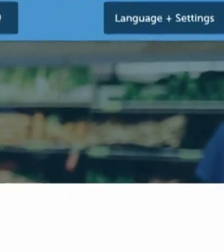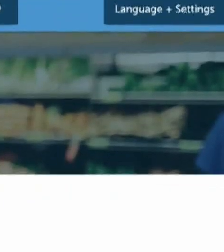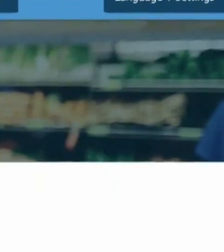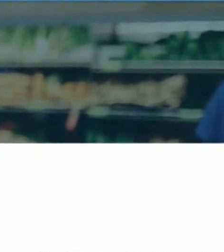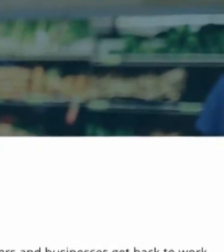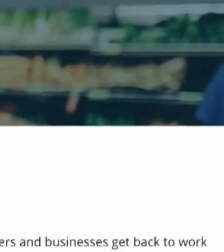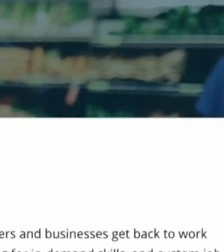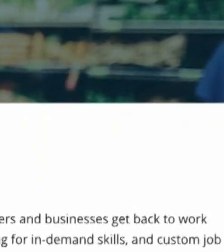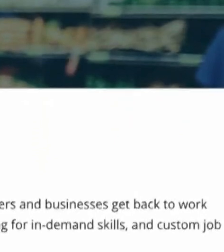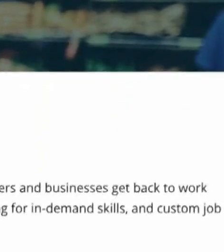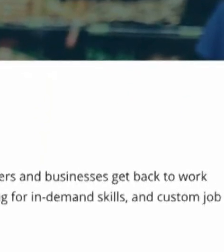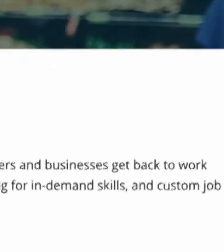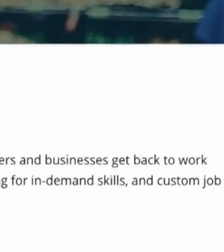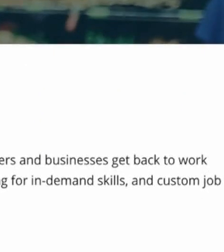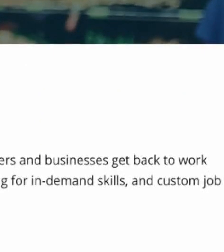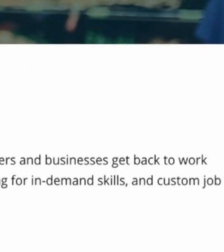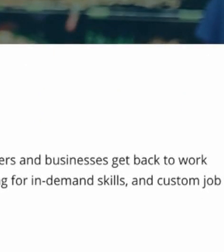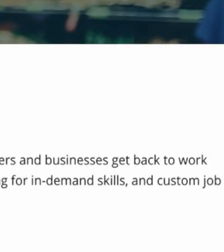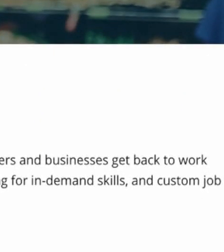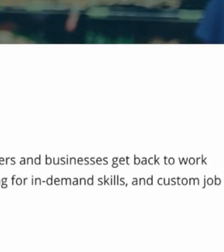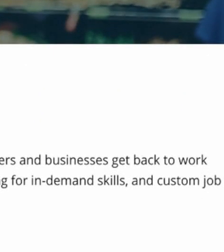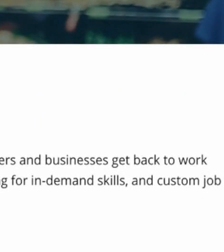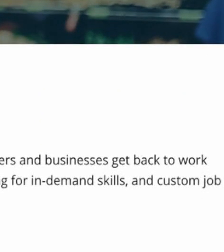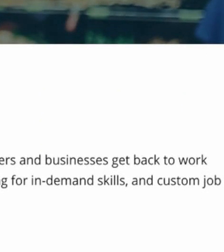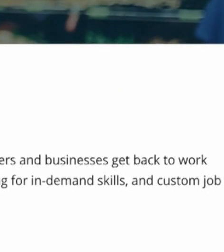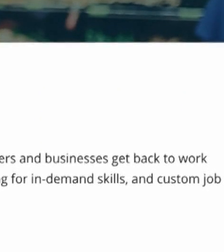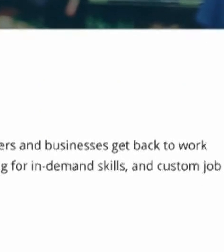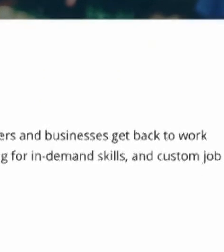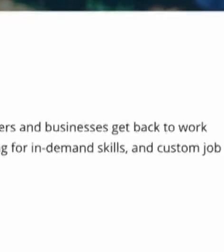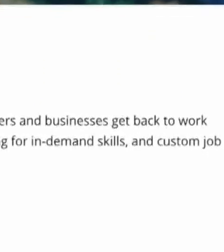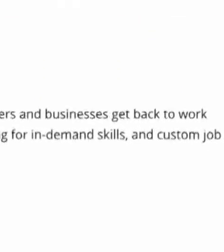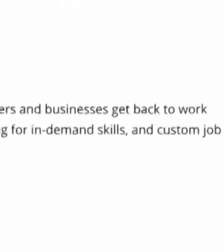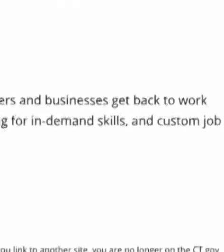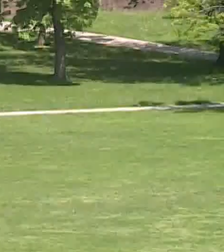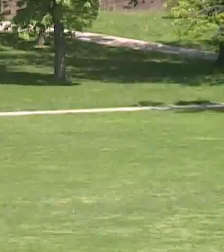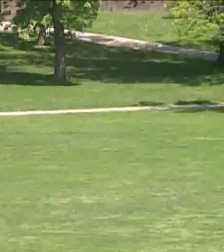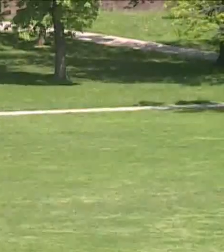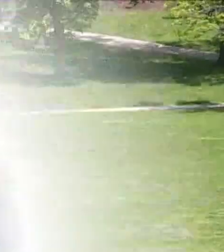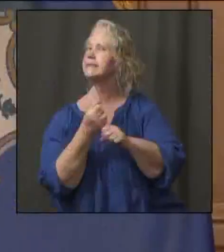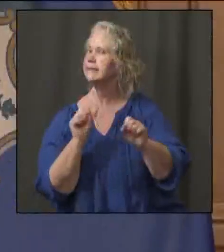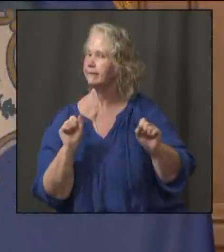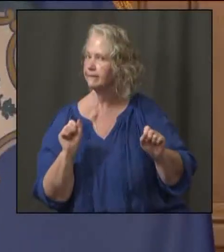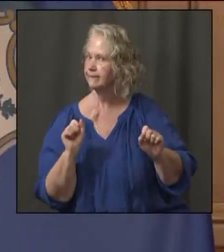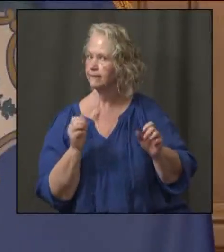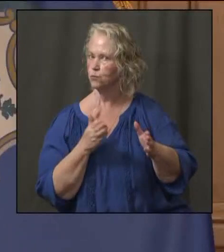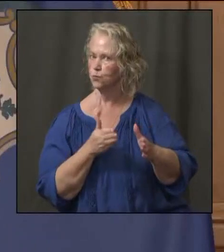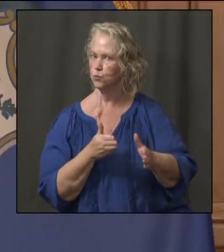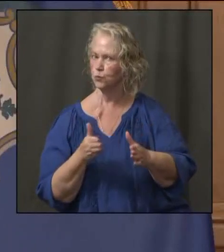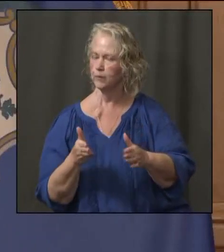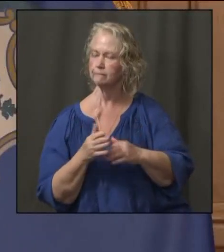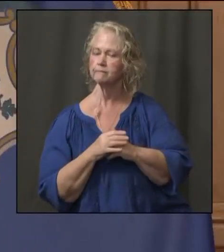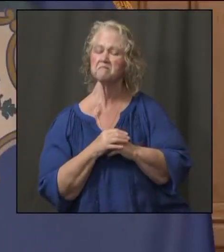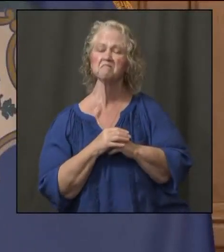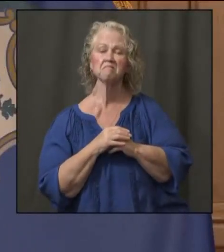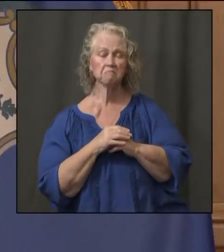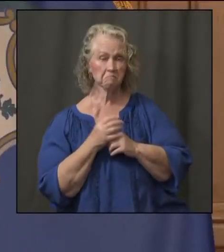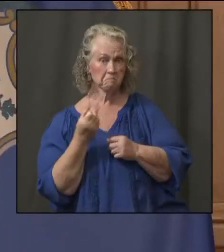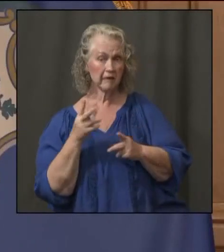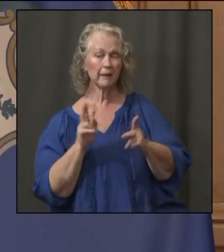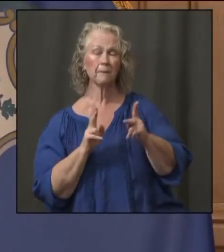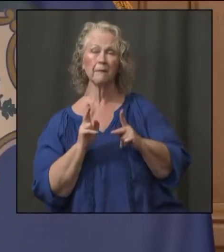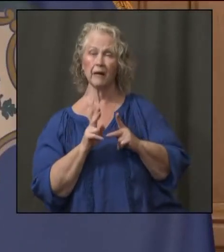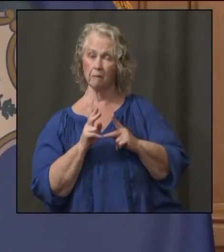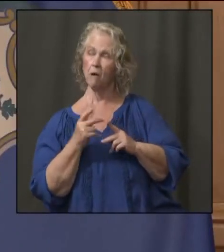mask wearing in public with the slogan, "If you have to ask, wear a mask." A lot of people are collecting